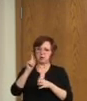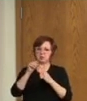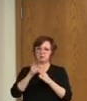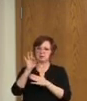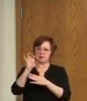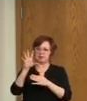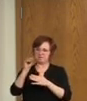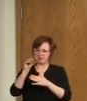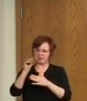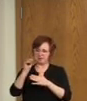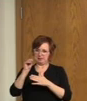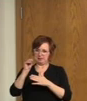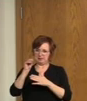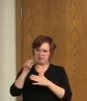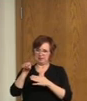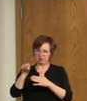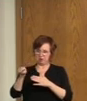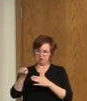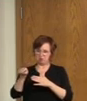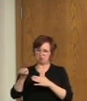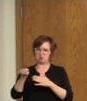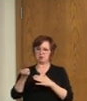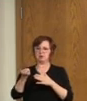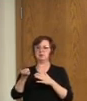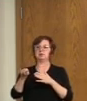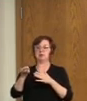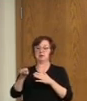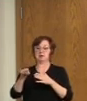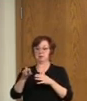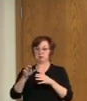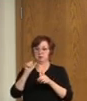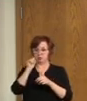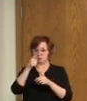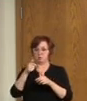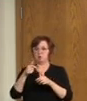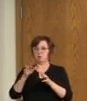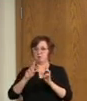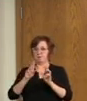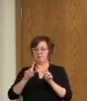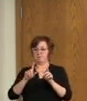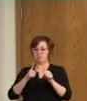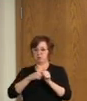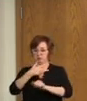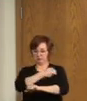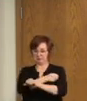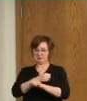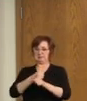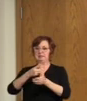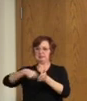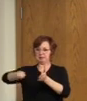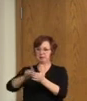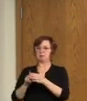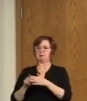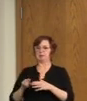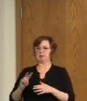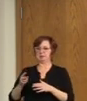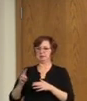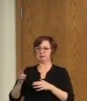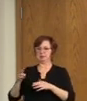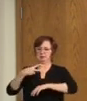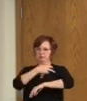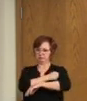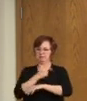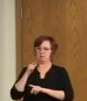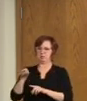In addition, more doses will arrive in Saskatoon next week, enabling a further 487